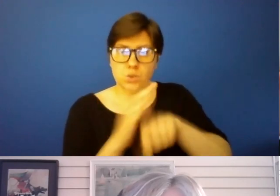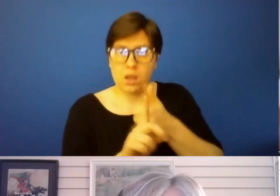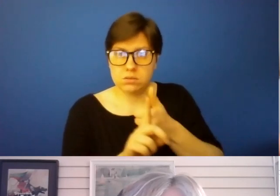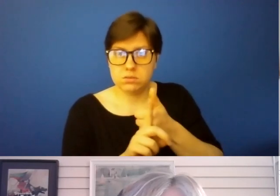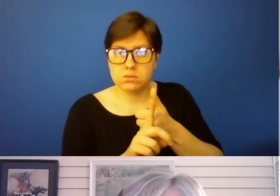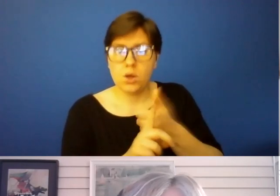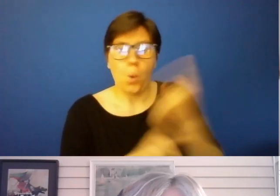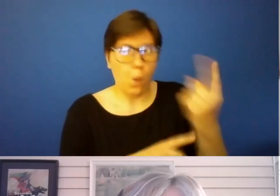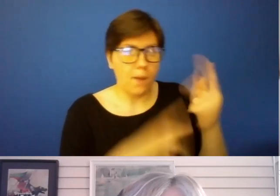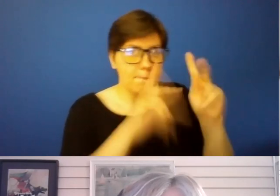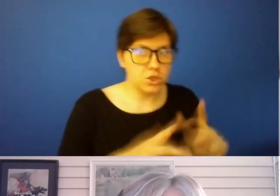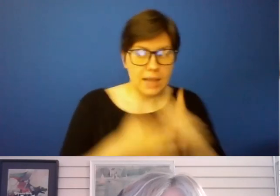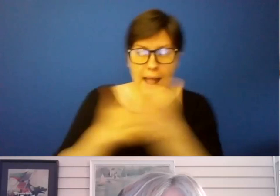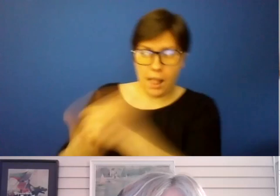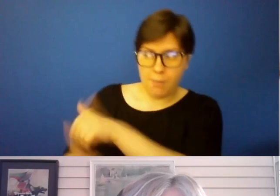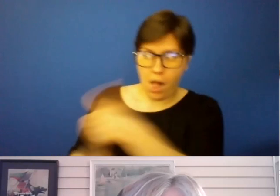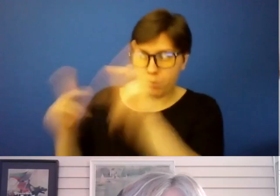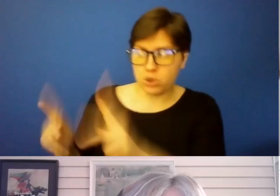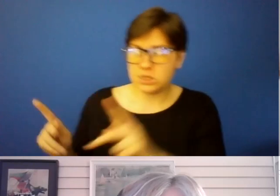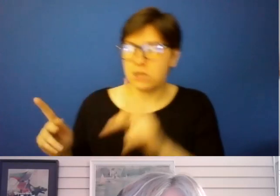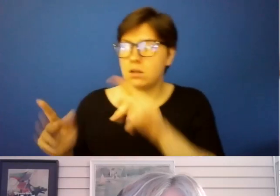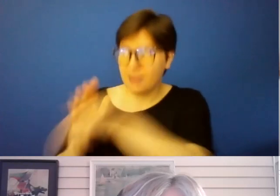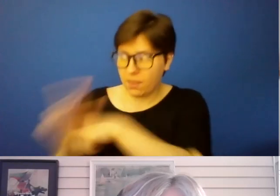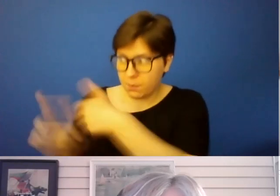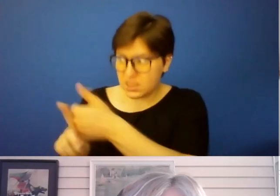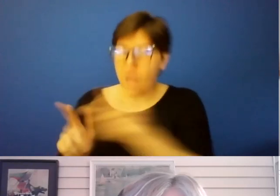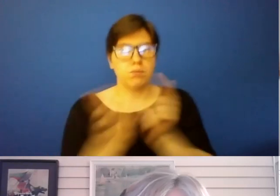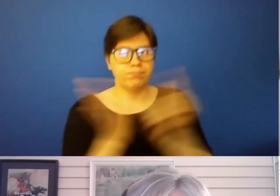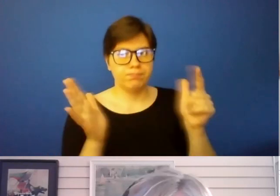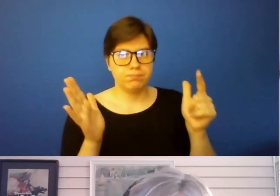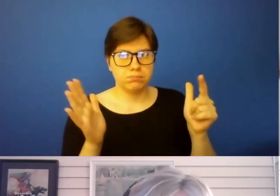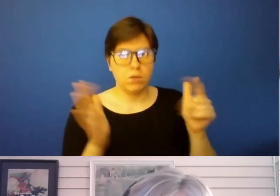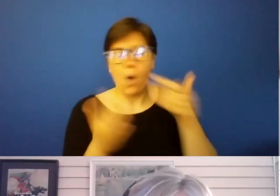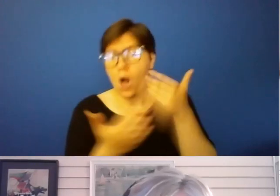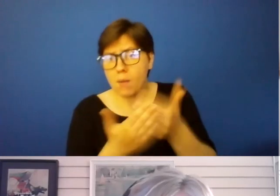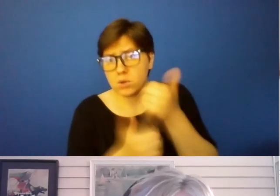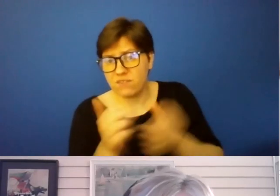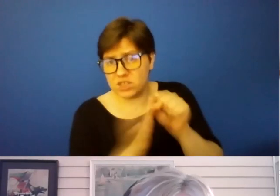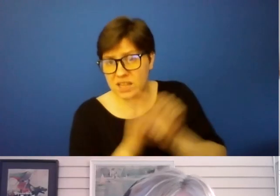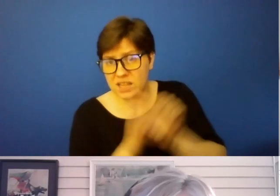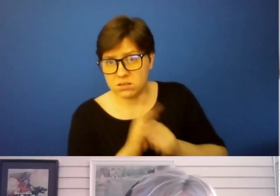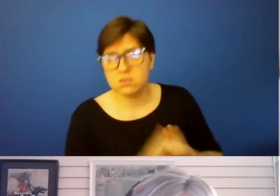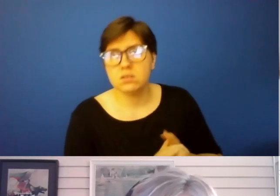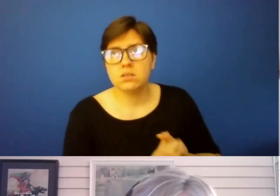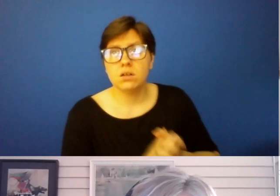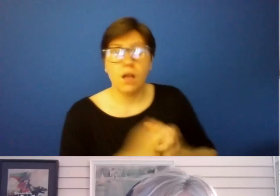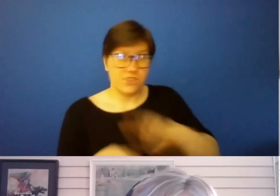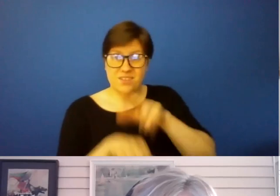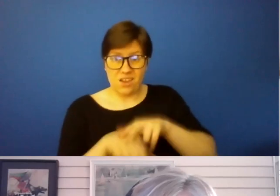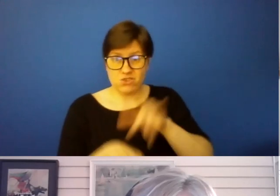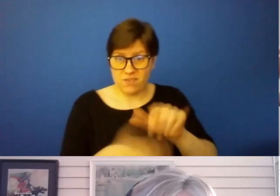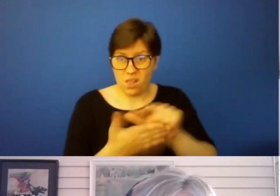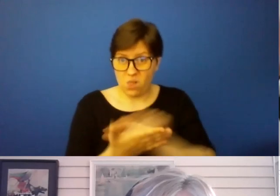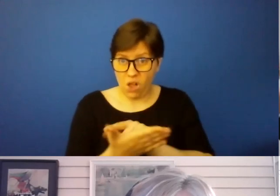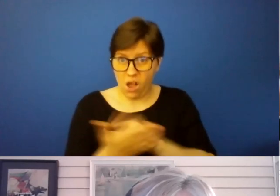another person hasten their death. That's a criminal felony statute in almost every state. And the nature of these lawsuits was to